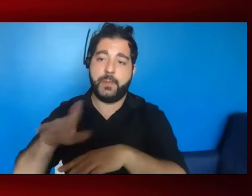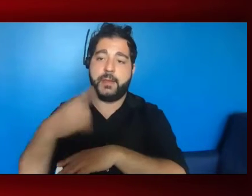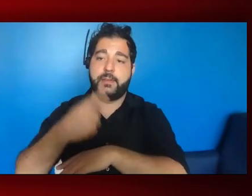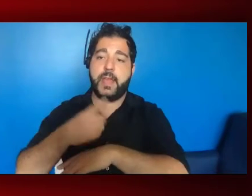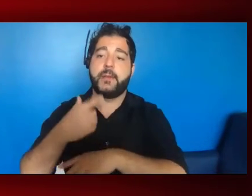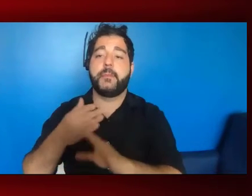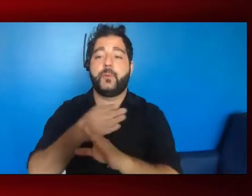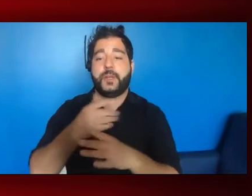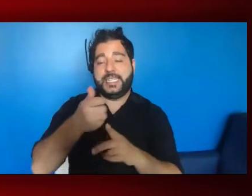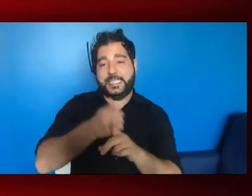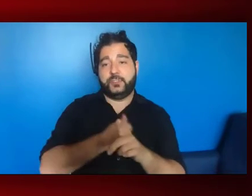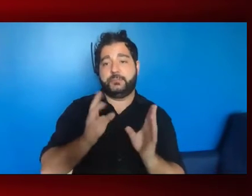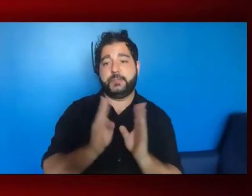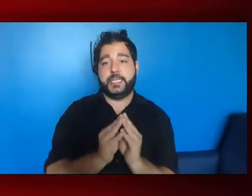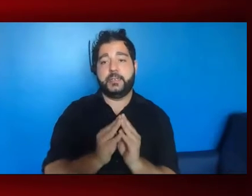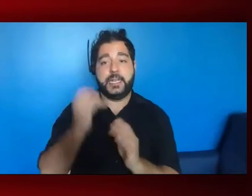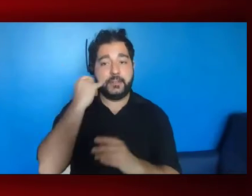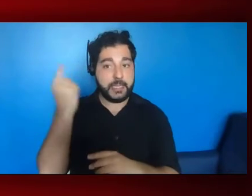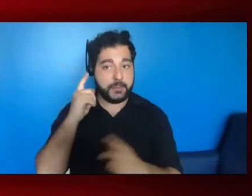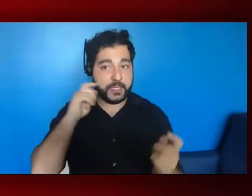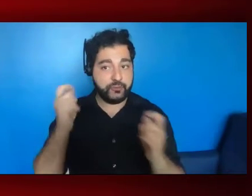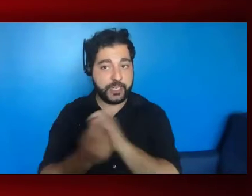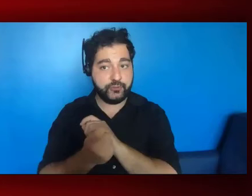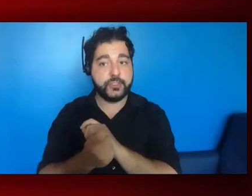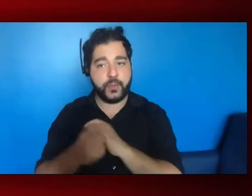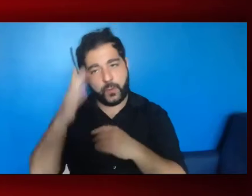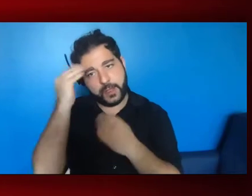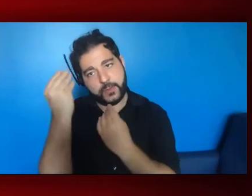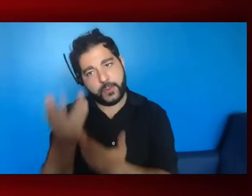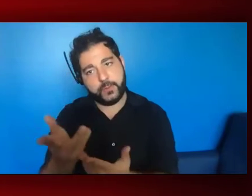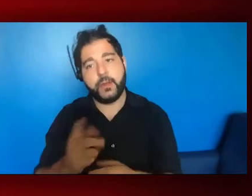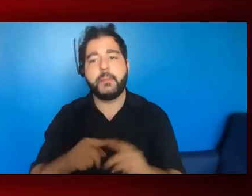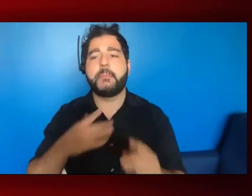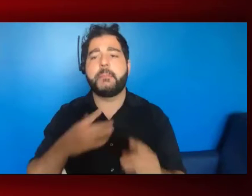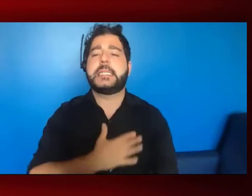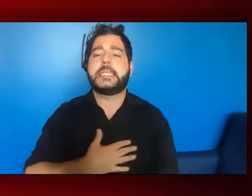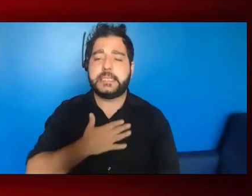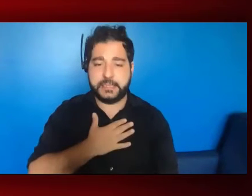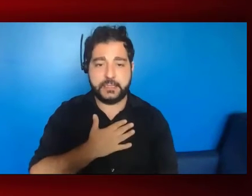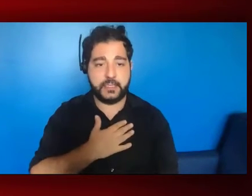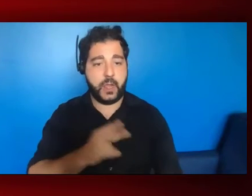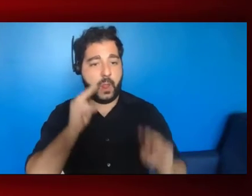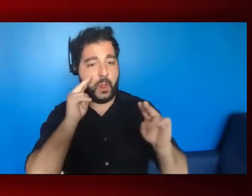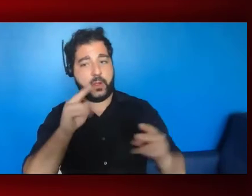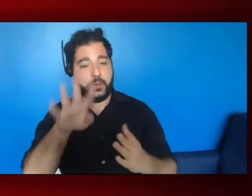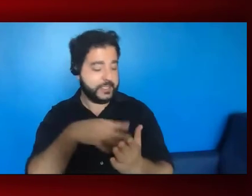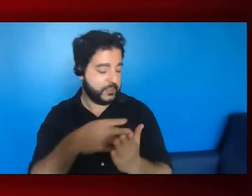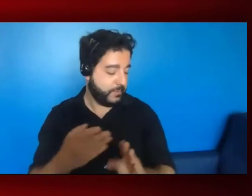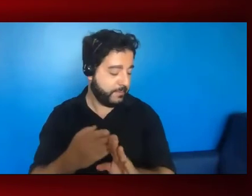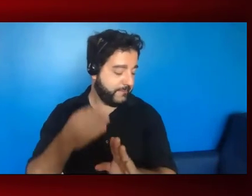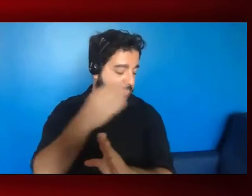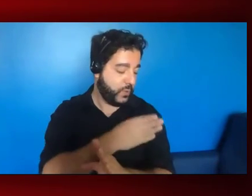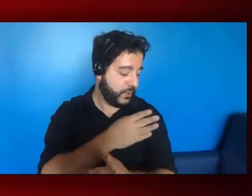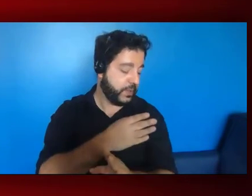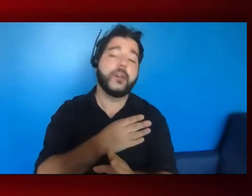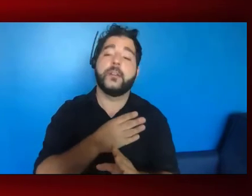each meeting, and if anything changes on the day of the event. But please check out this schedule before and between now